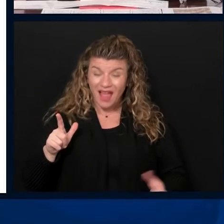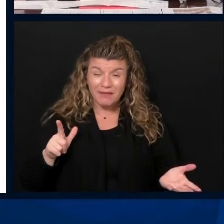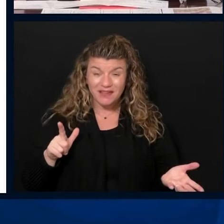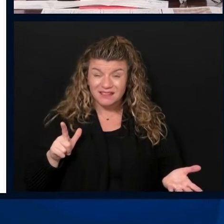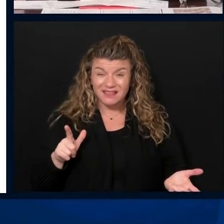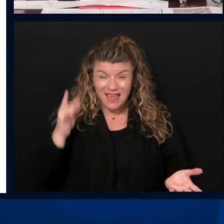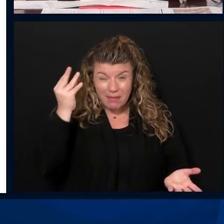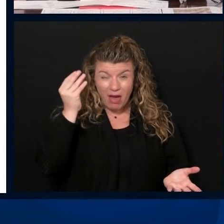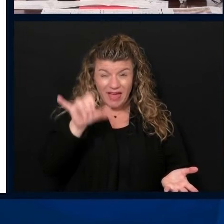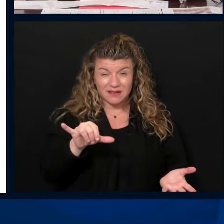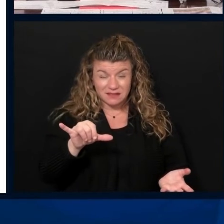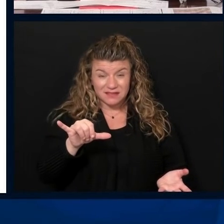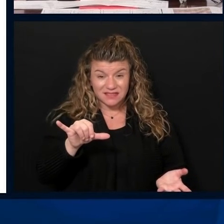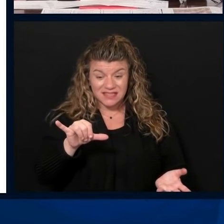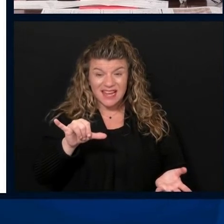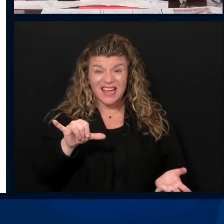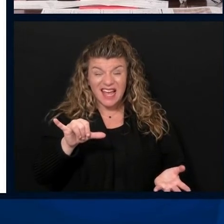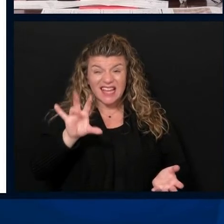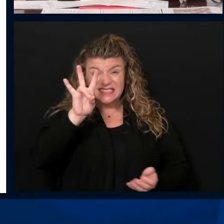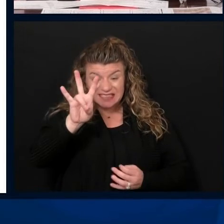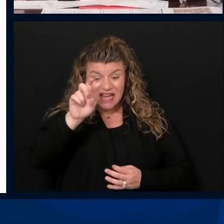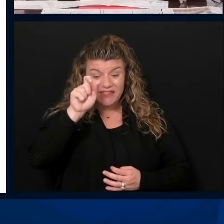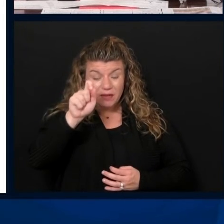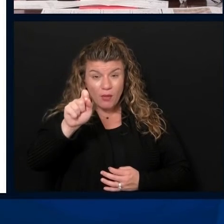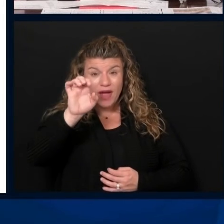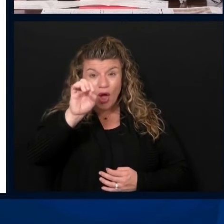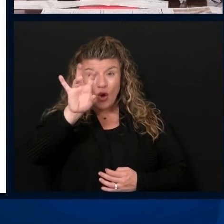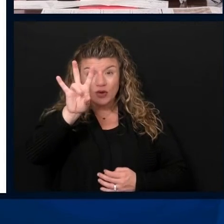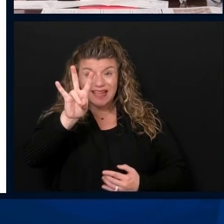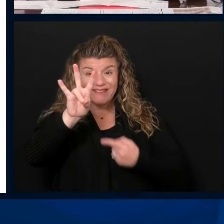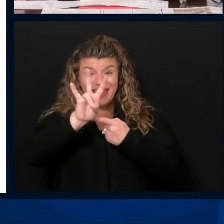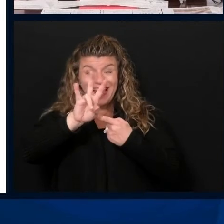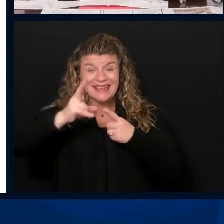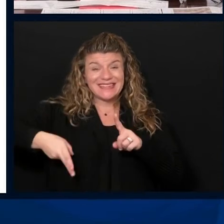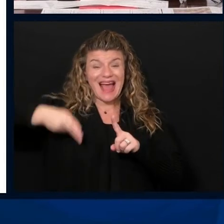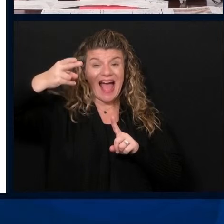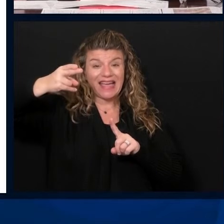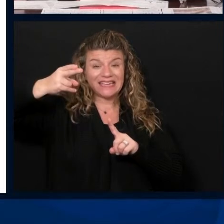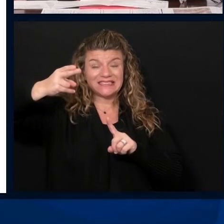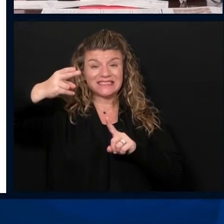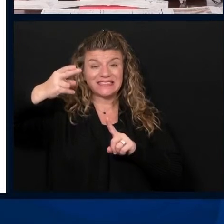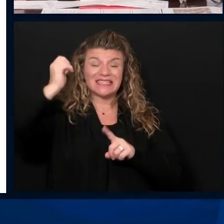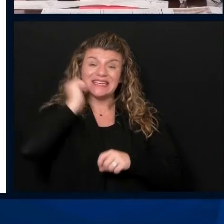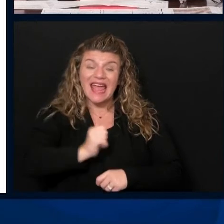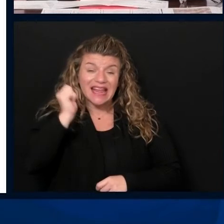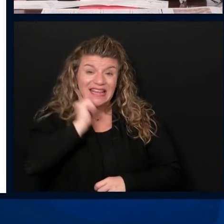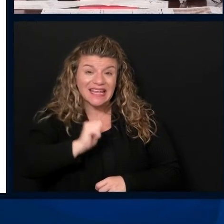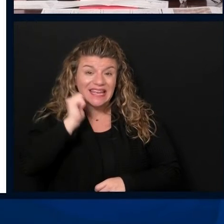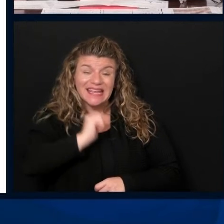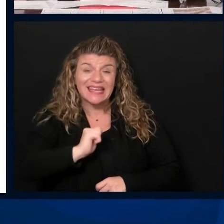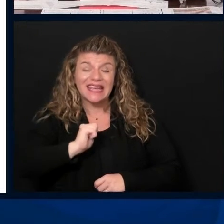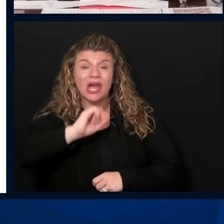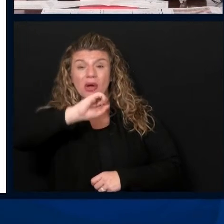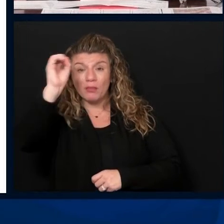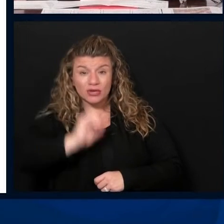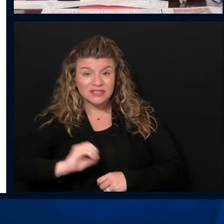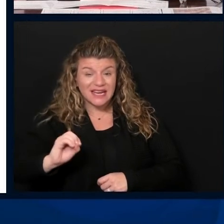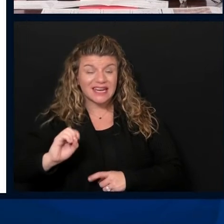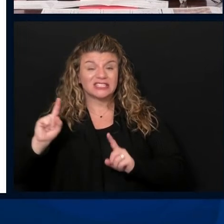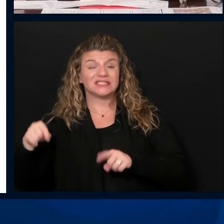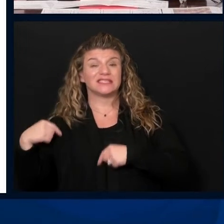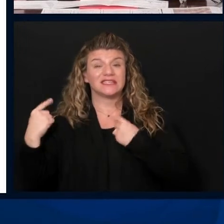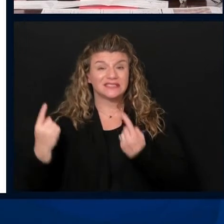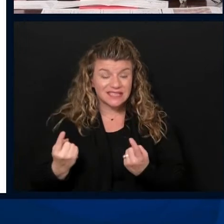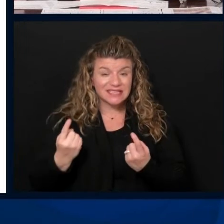that. The 7.07 is the highest daily percentage it has